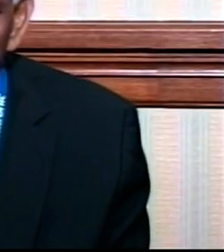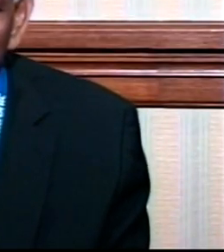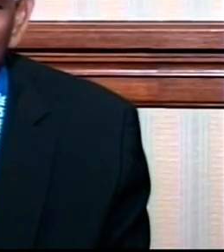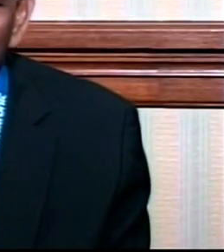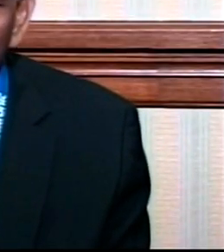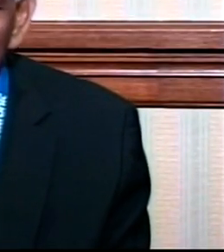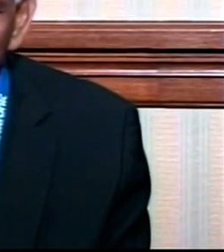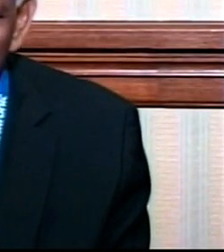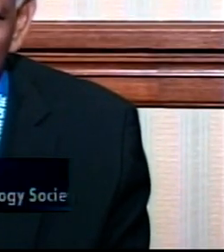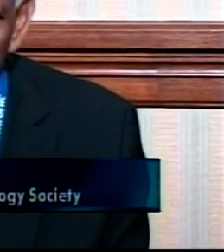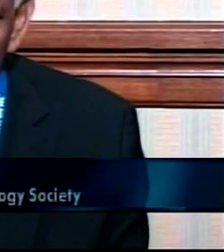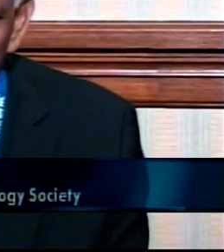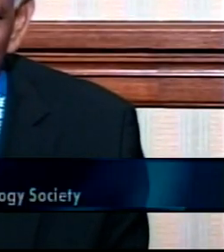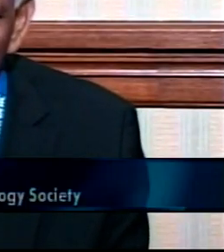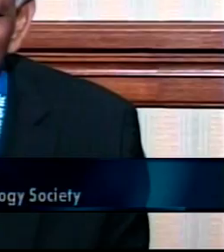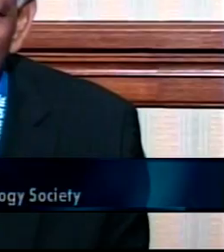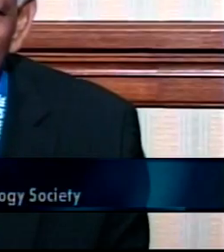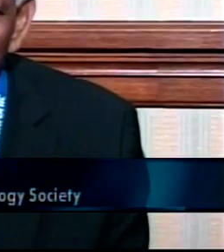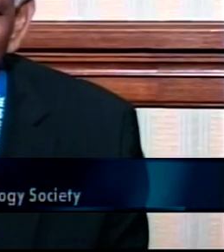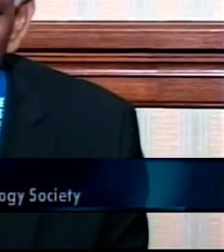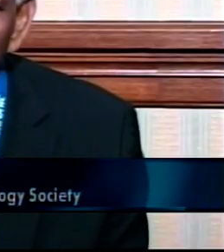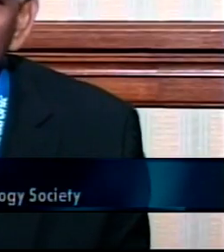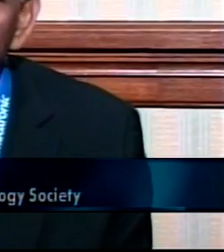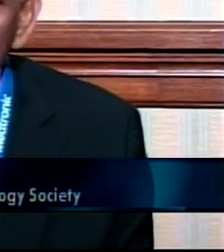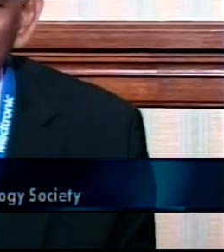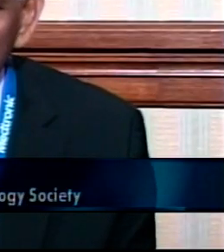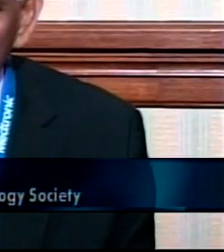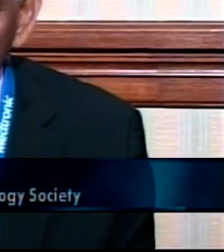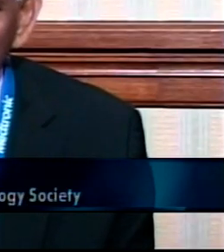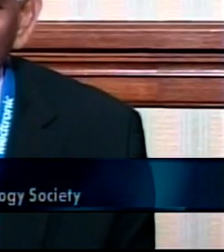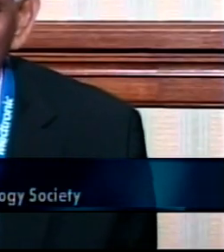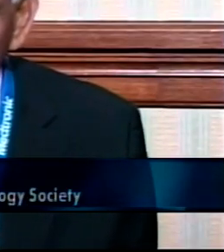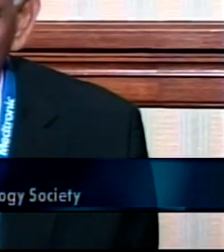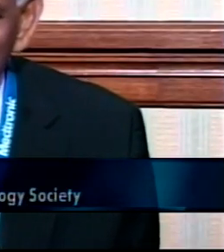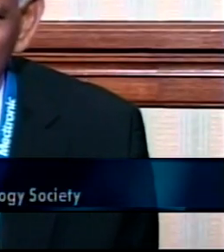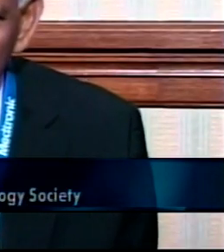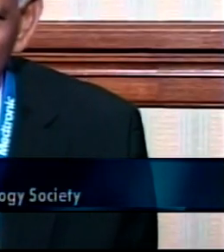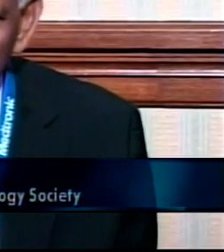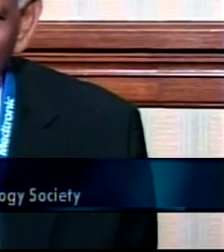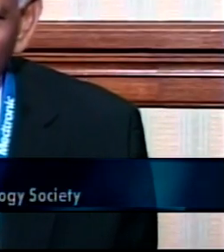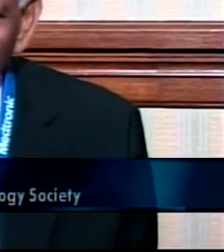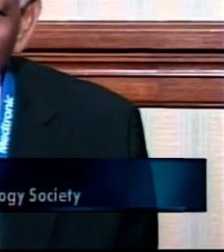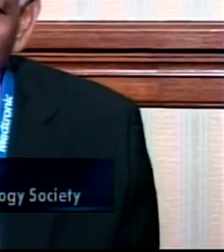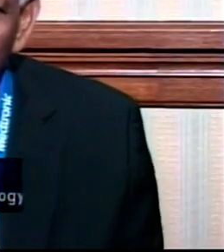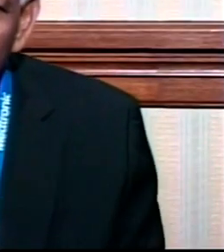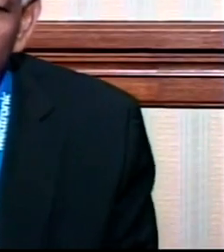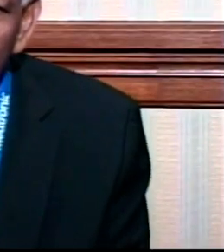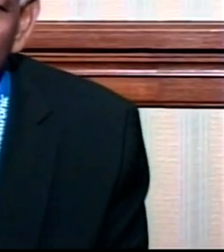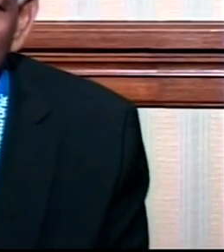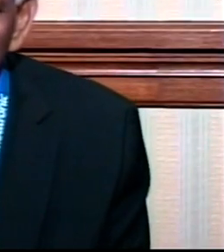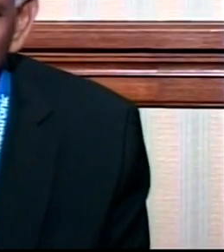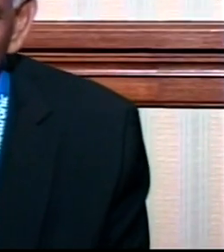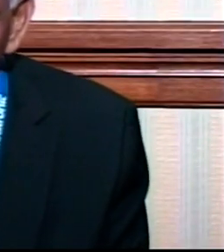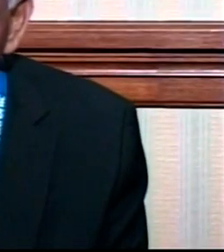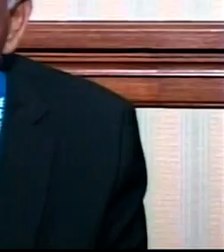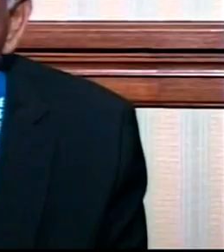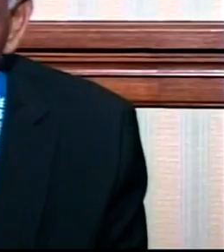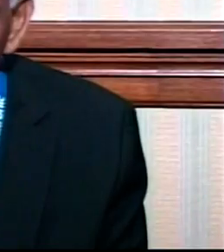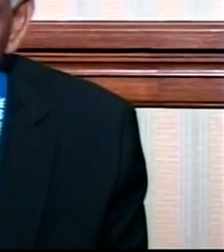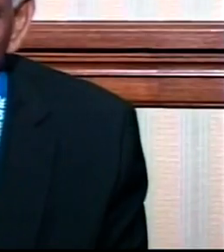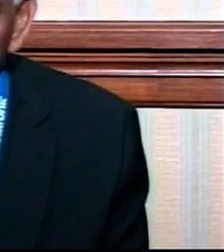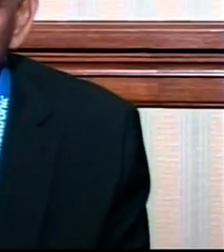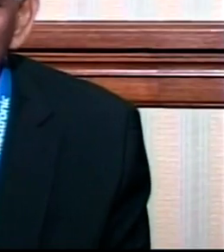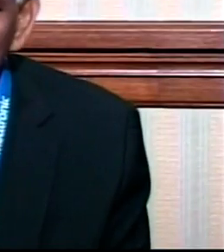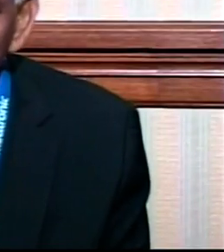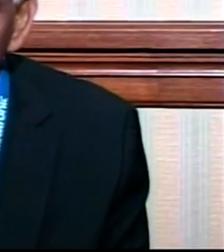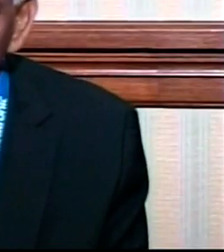schooling, has the basic things necessary to prevent cardiovascular disease. And if we don't start early on, we'll